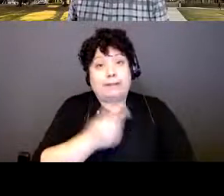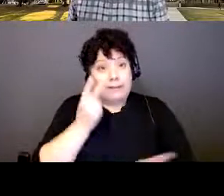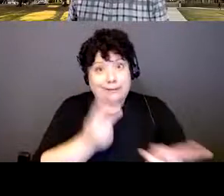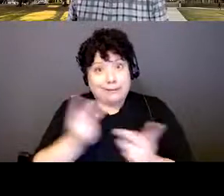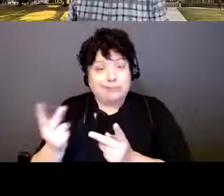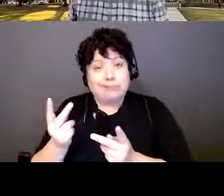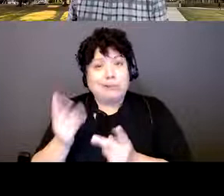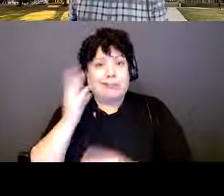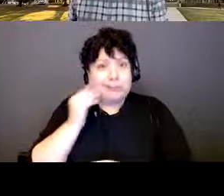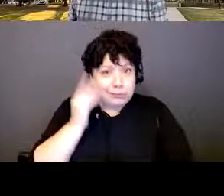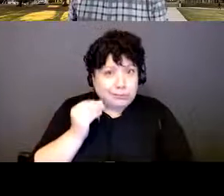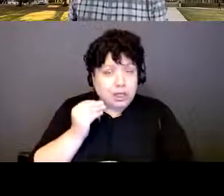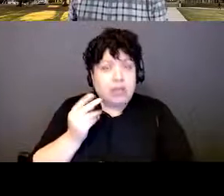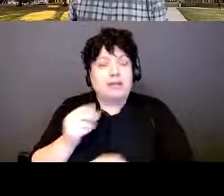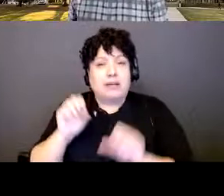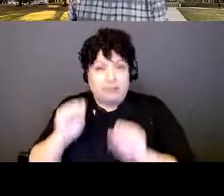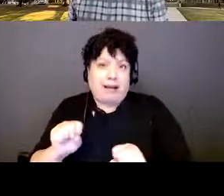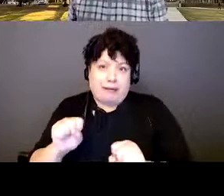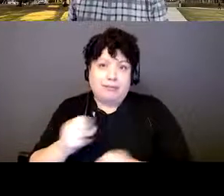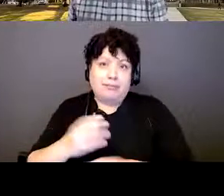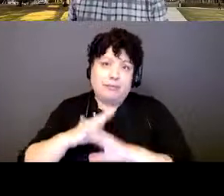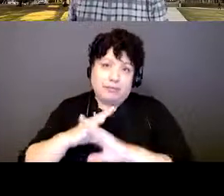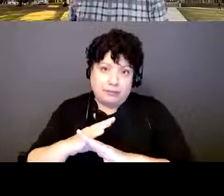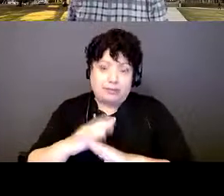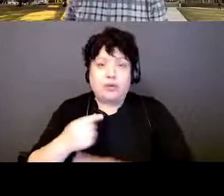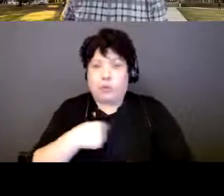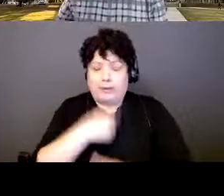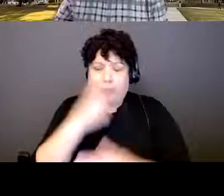preventable. Margaret, over to you.